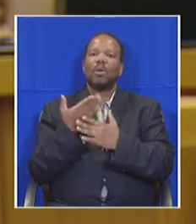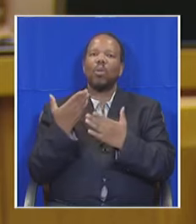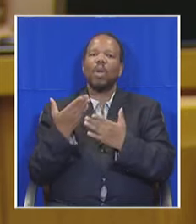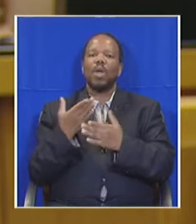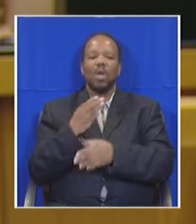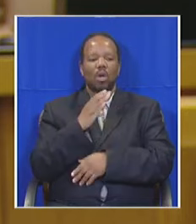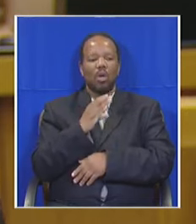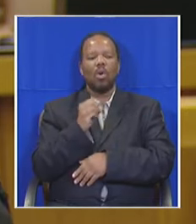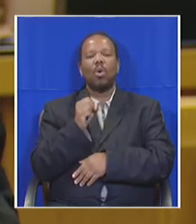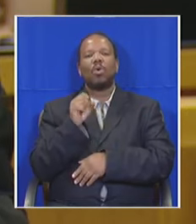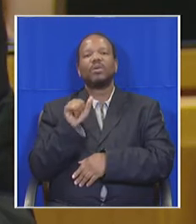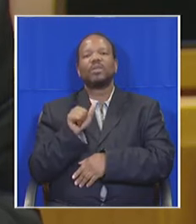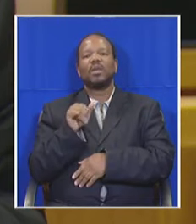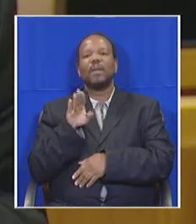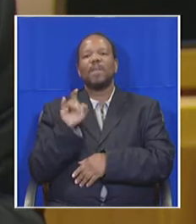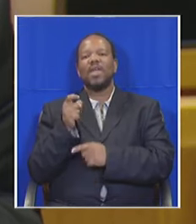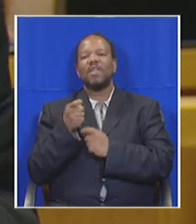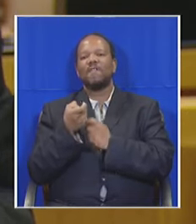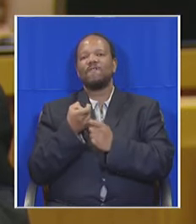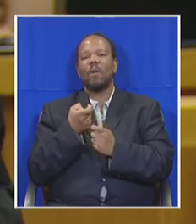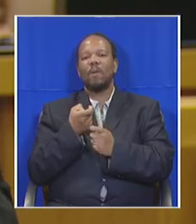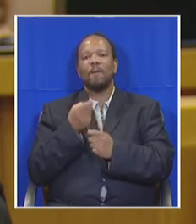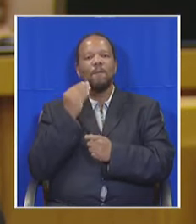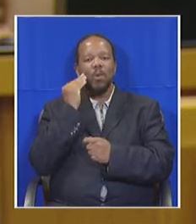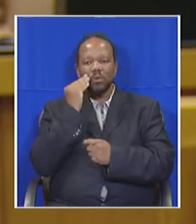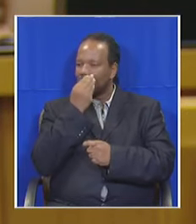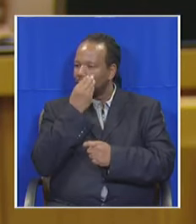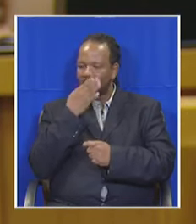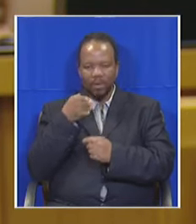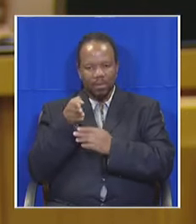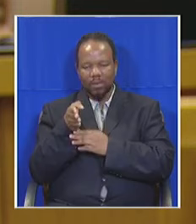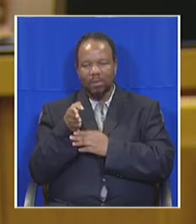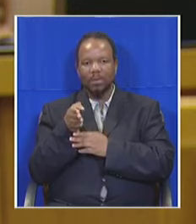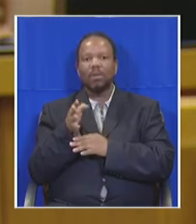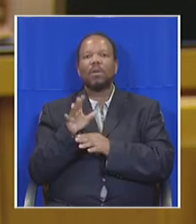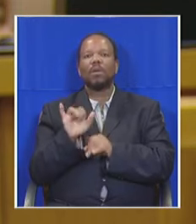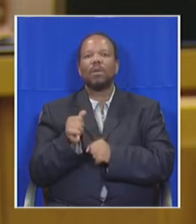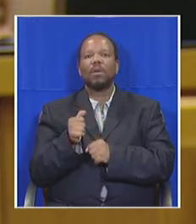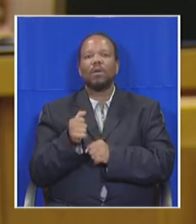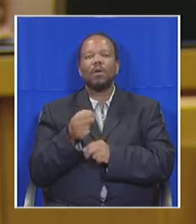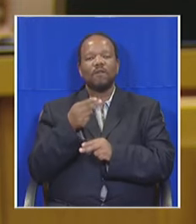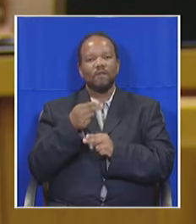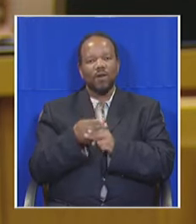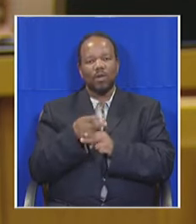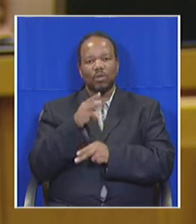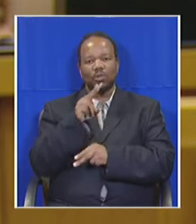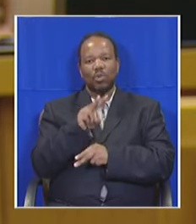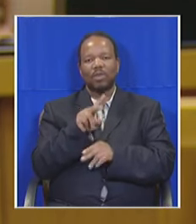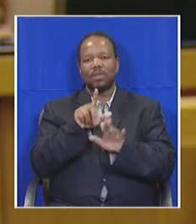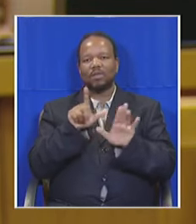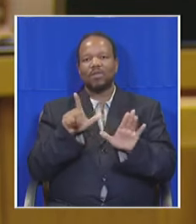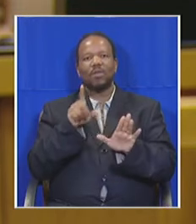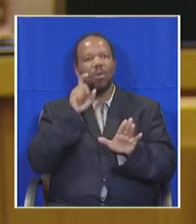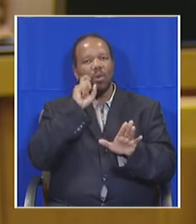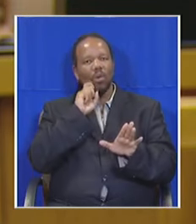of entry from Mozambique with drugs. And finally notes that a 27-year-old man was